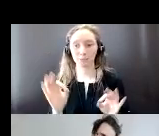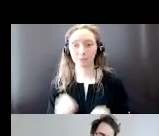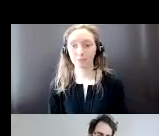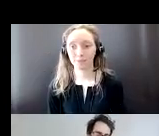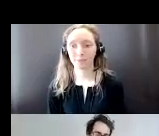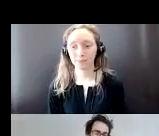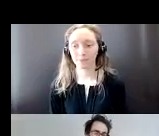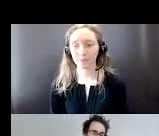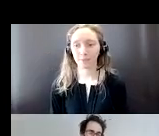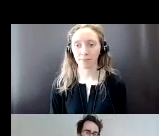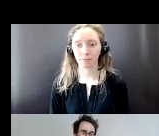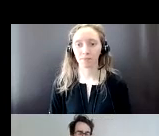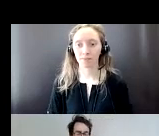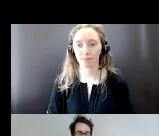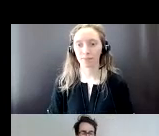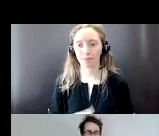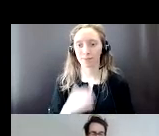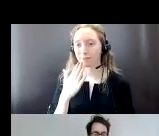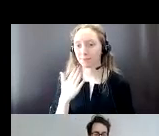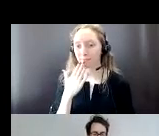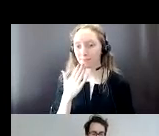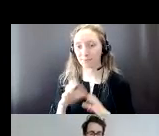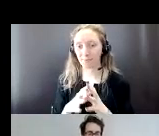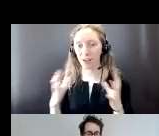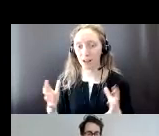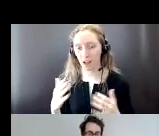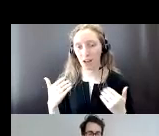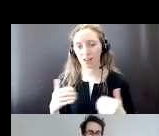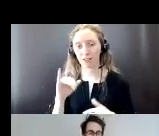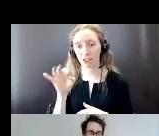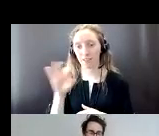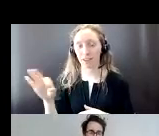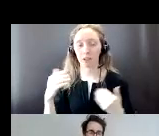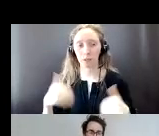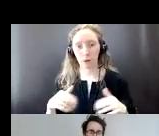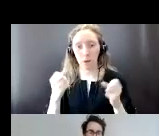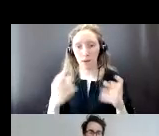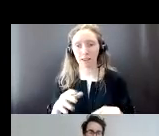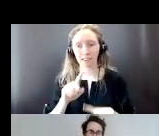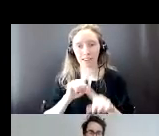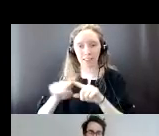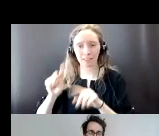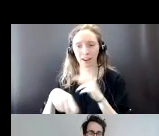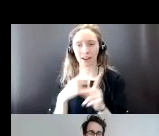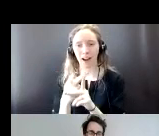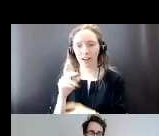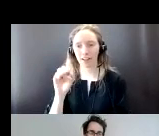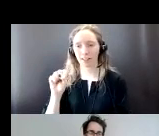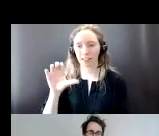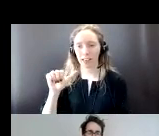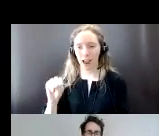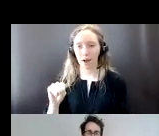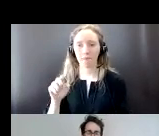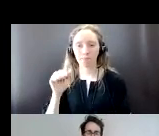Thank you so much, Jeff. There seems to be so many scams out there to be aware of and try to educate ourselves. So thank you for sharing all